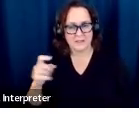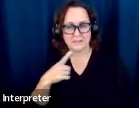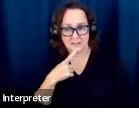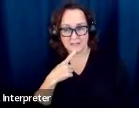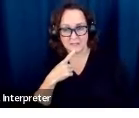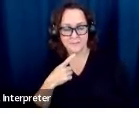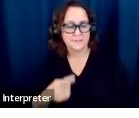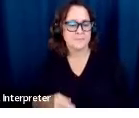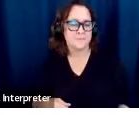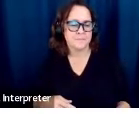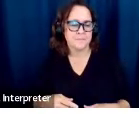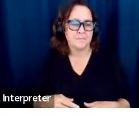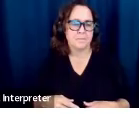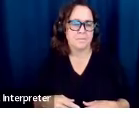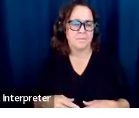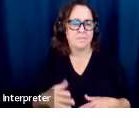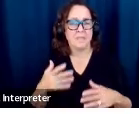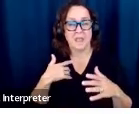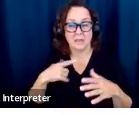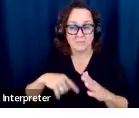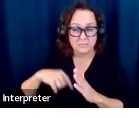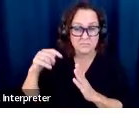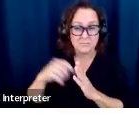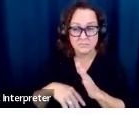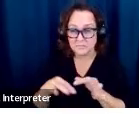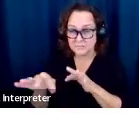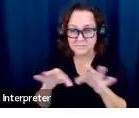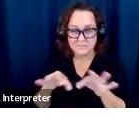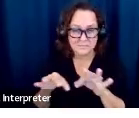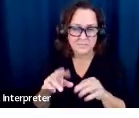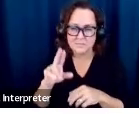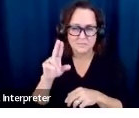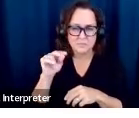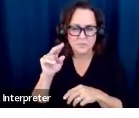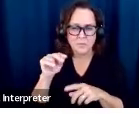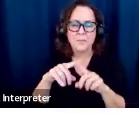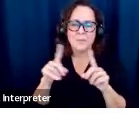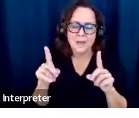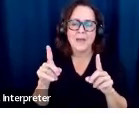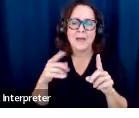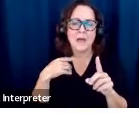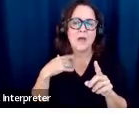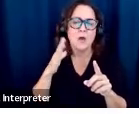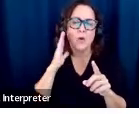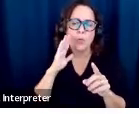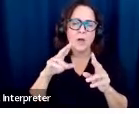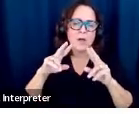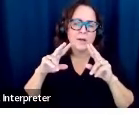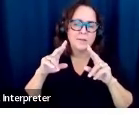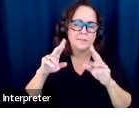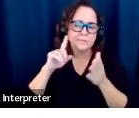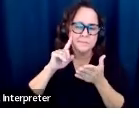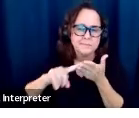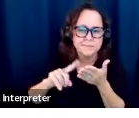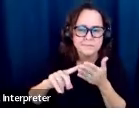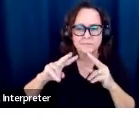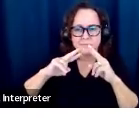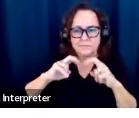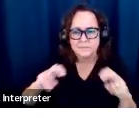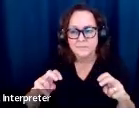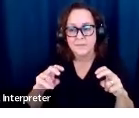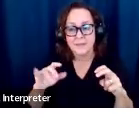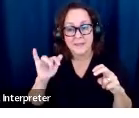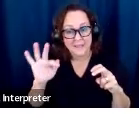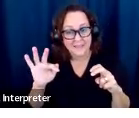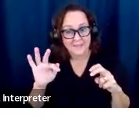We have, I don't want to go into a lot of detail because we don't have any, but we are looking at, if we go